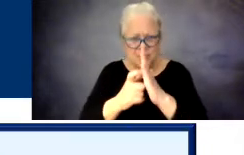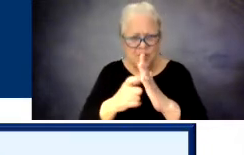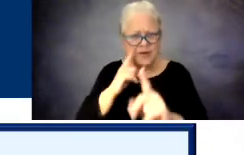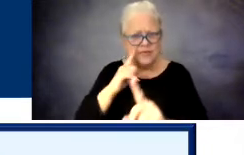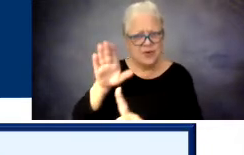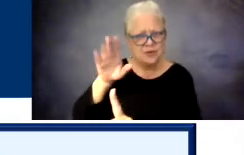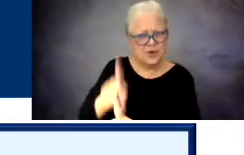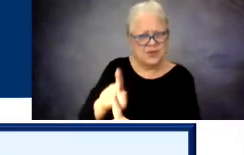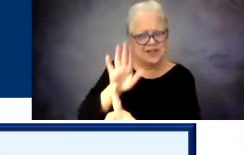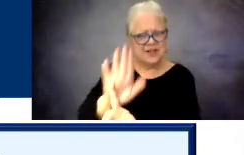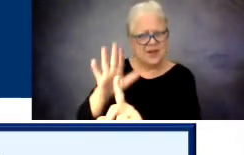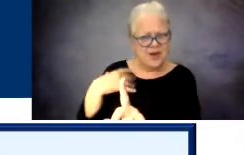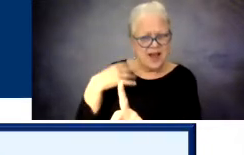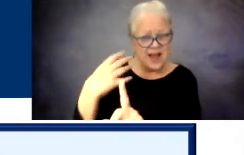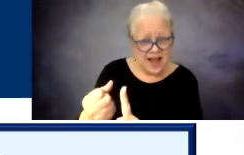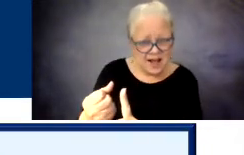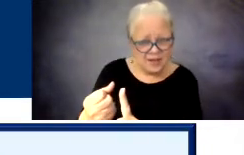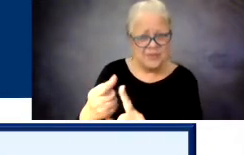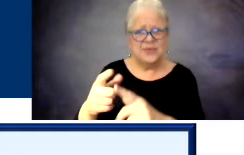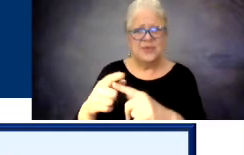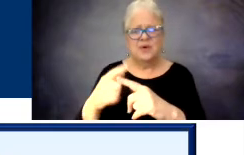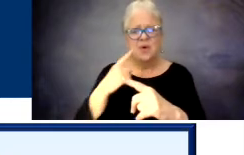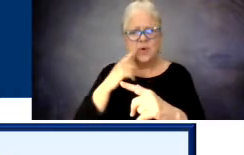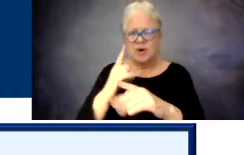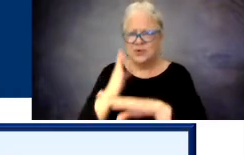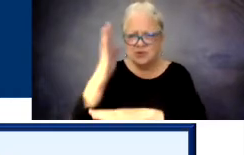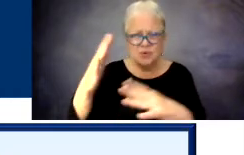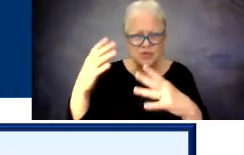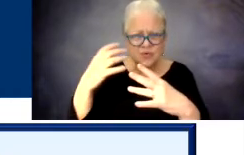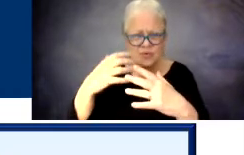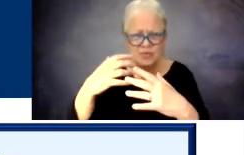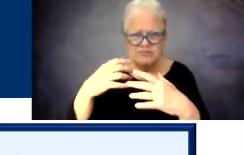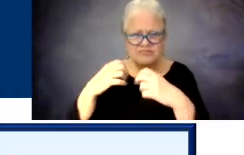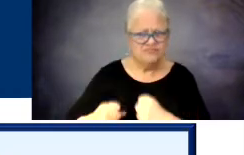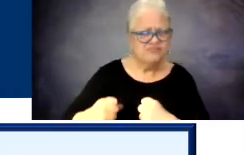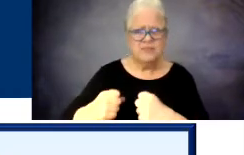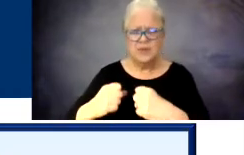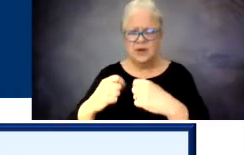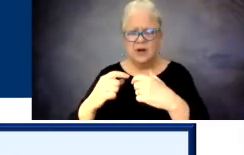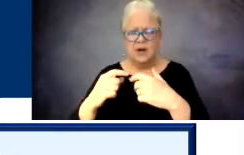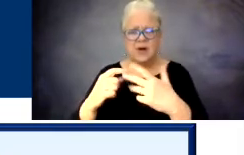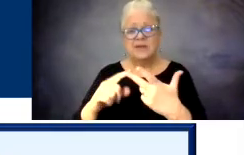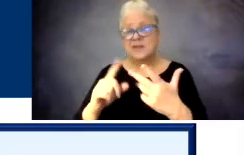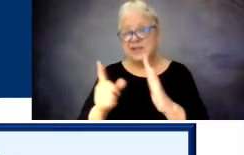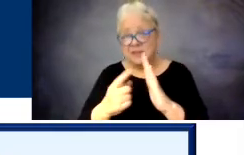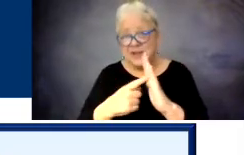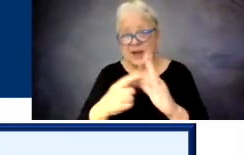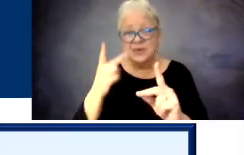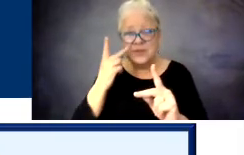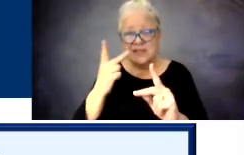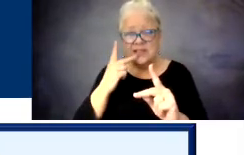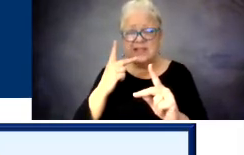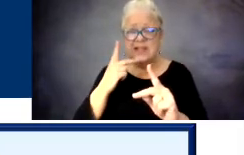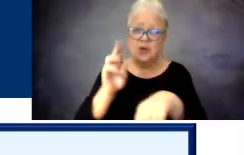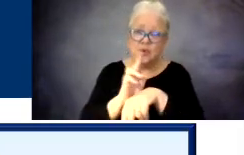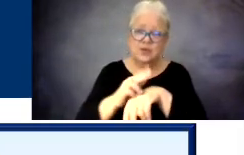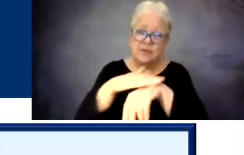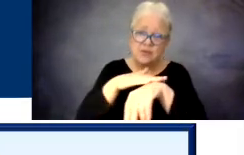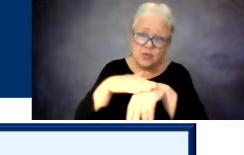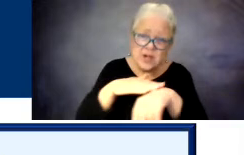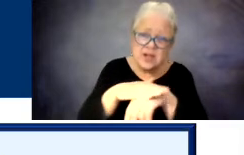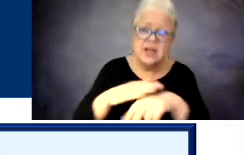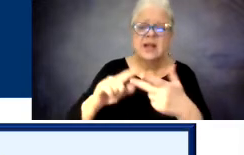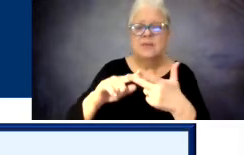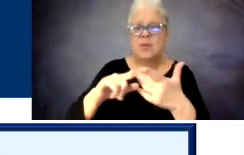well-being, or inappropriate use of, a lot of times we see creams or medications or excessive scrubbing. It could sometimes